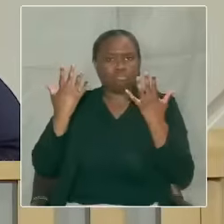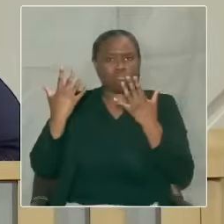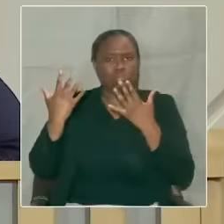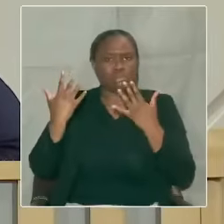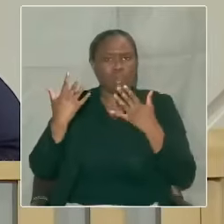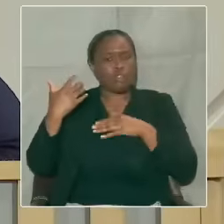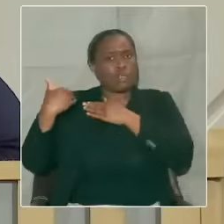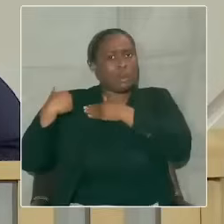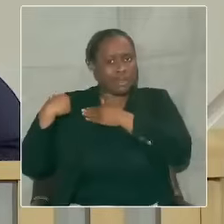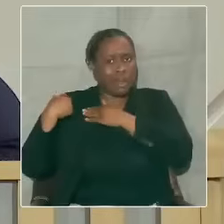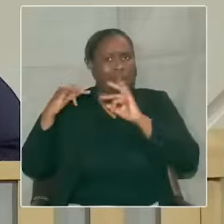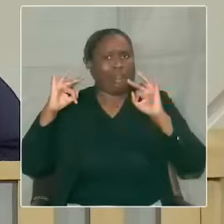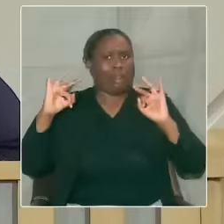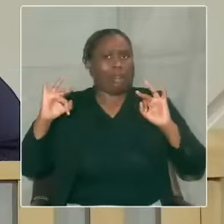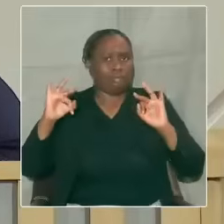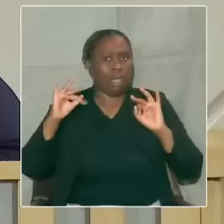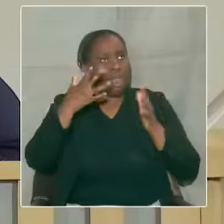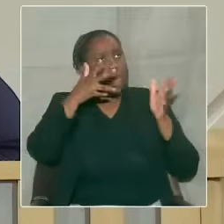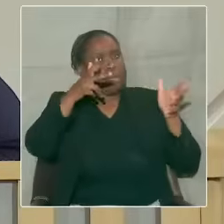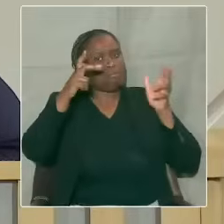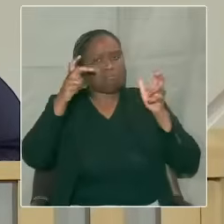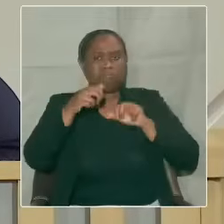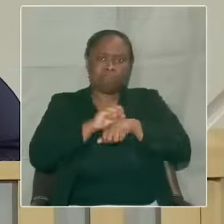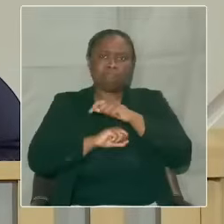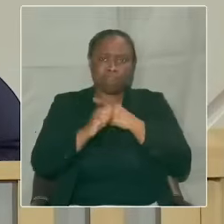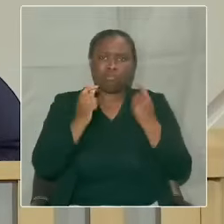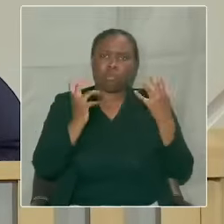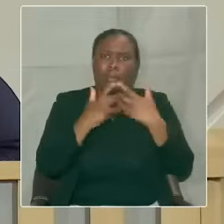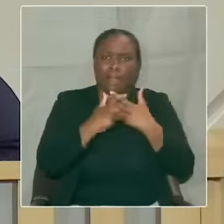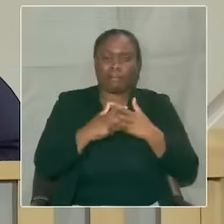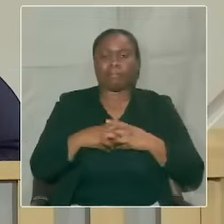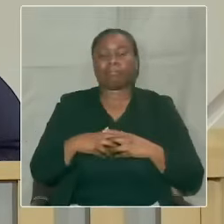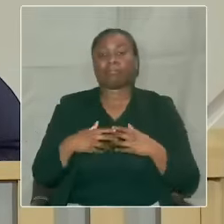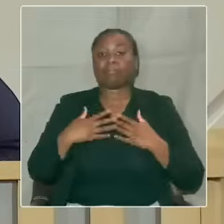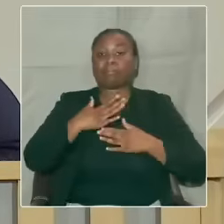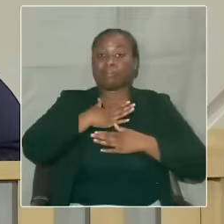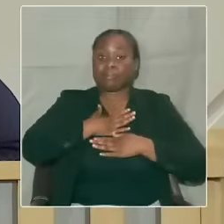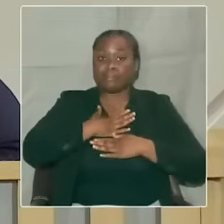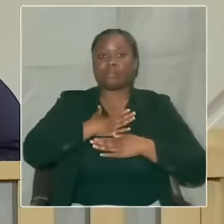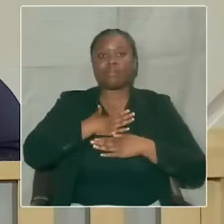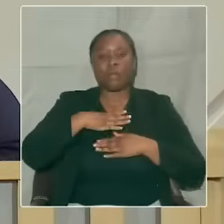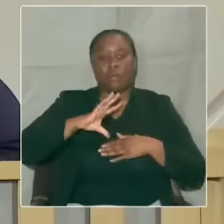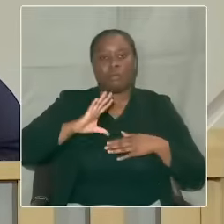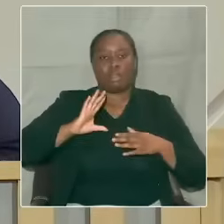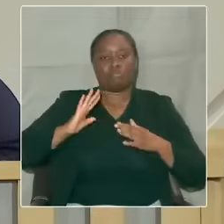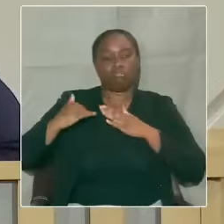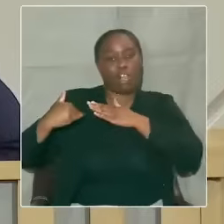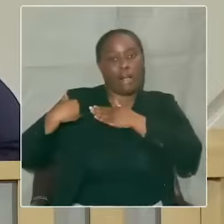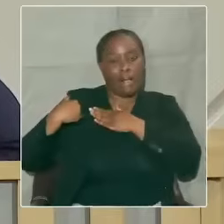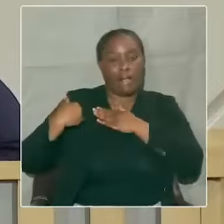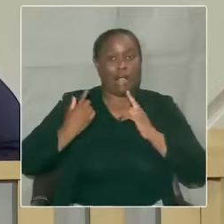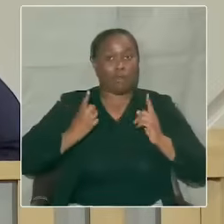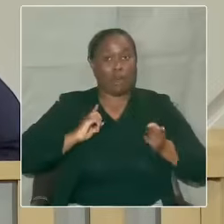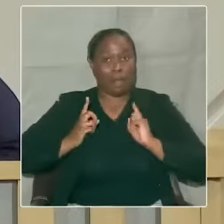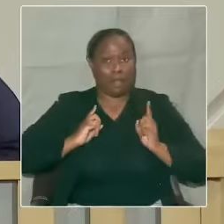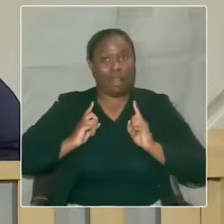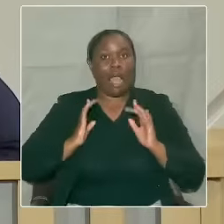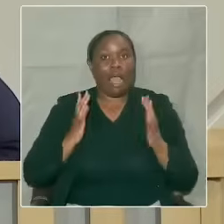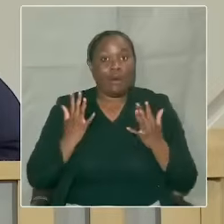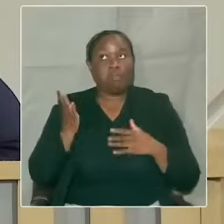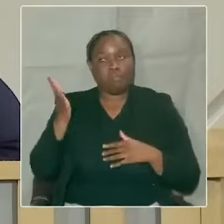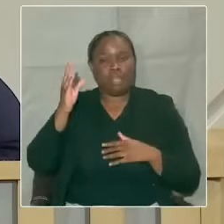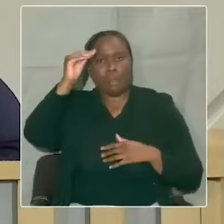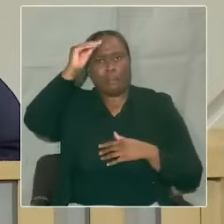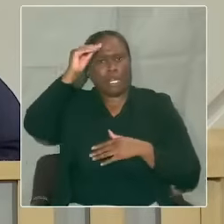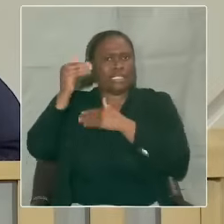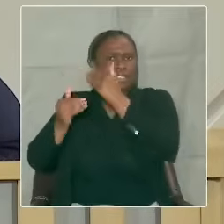be overstated. My participation upholds the best traditions of accountable and transparent policing,